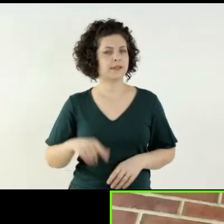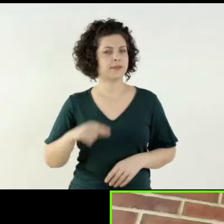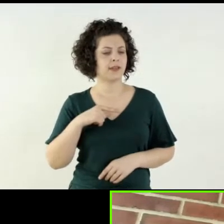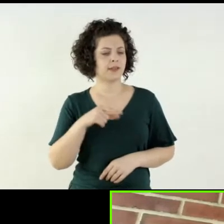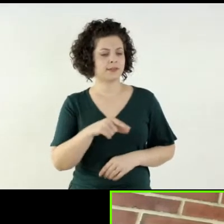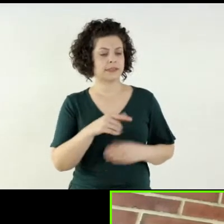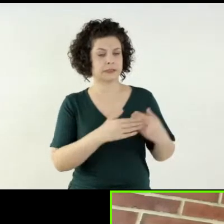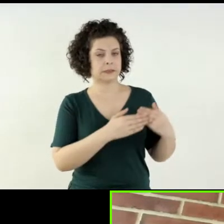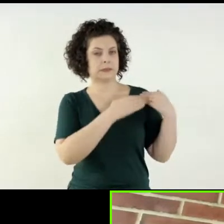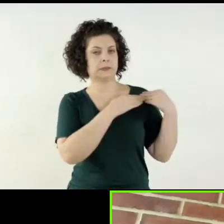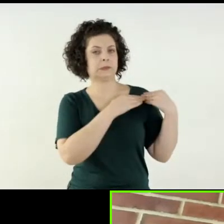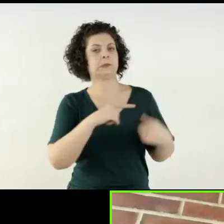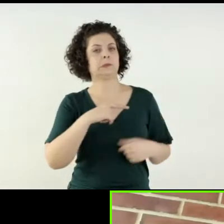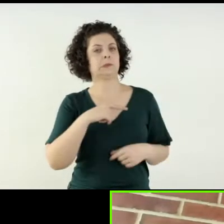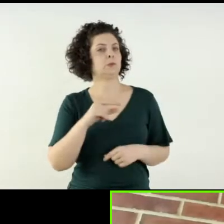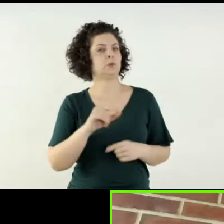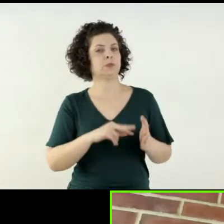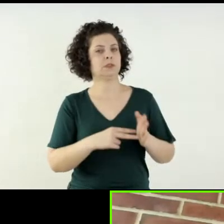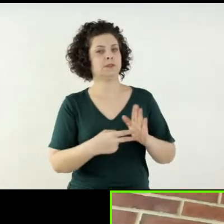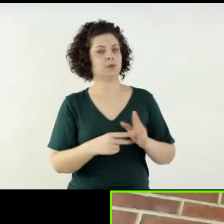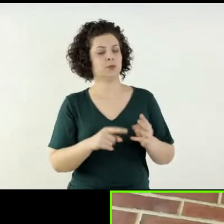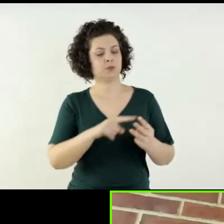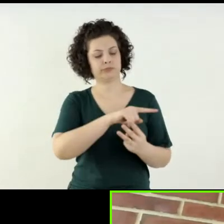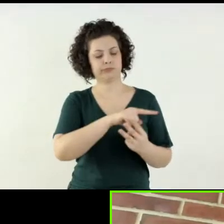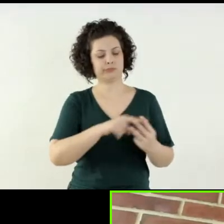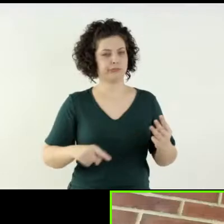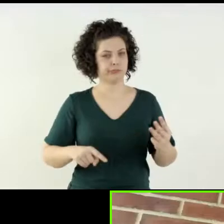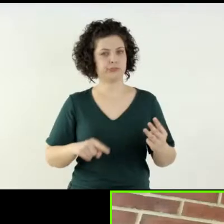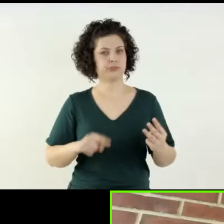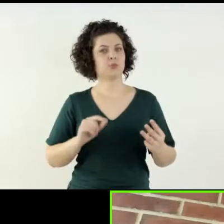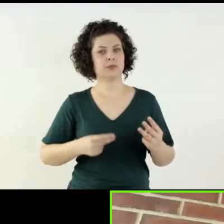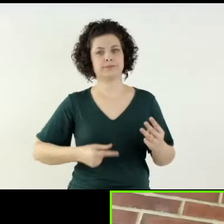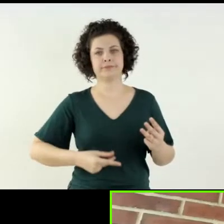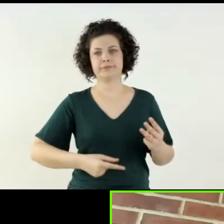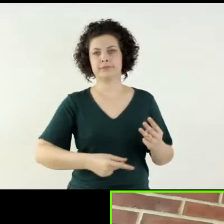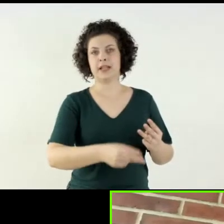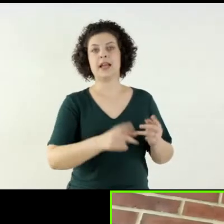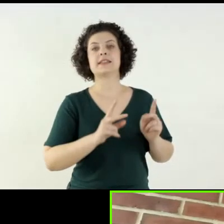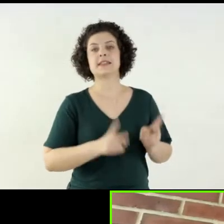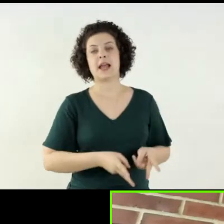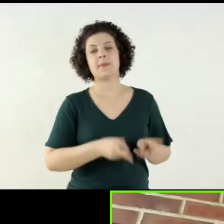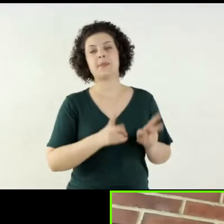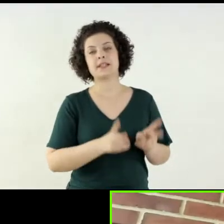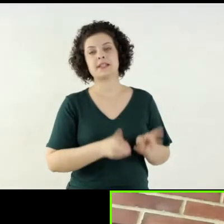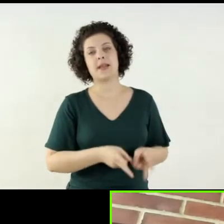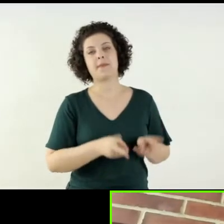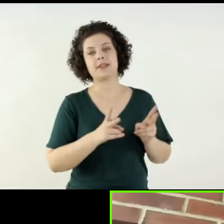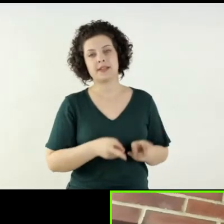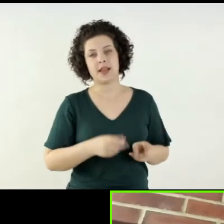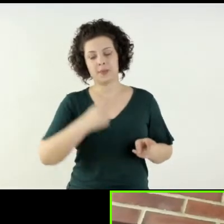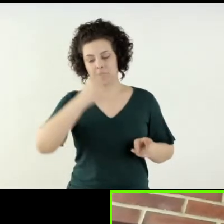inquiry. And I really mean that in the most direct sense. It doesn't feel